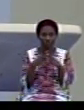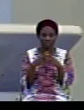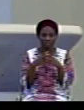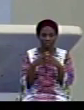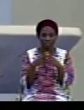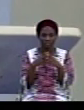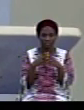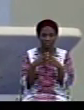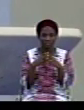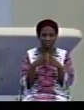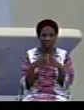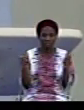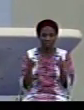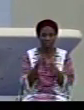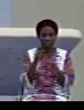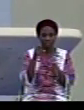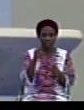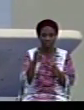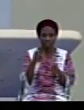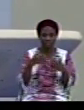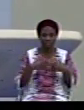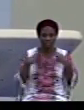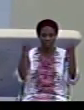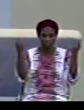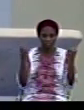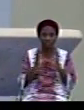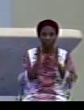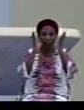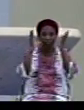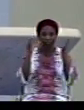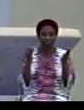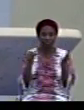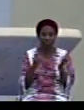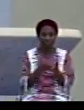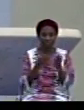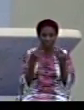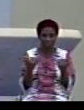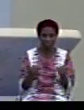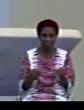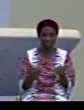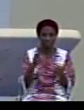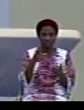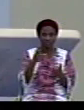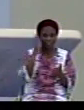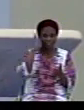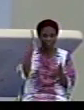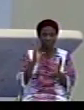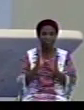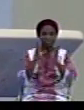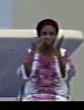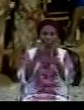If you have shouted it or not, you will shout it in heaven.